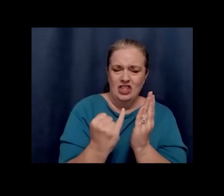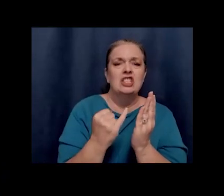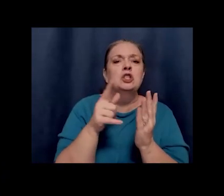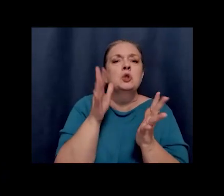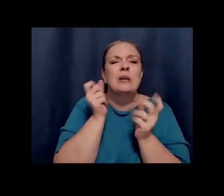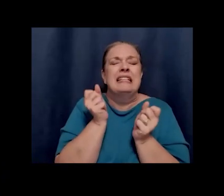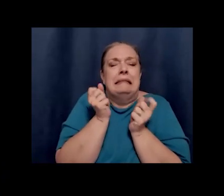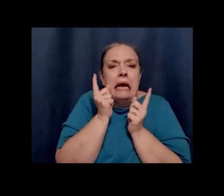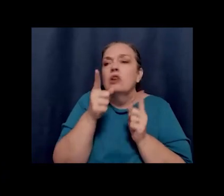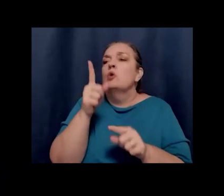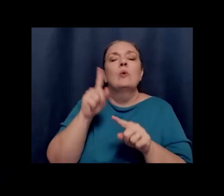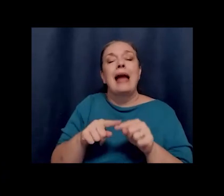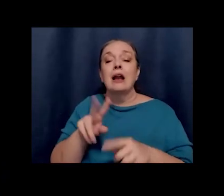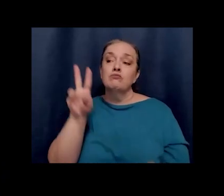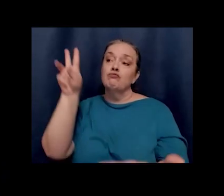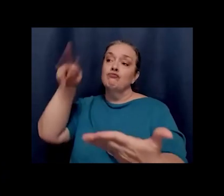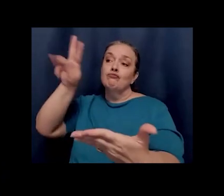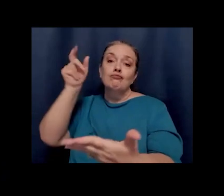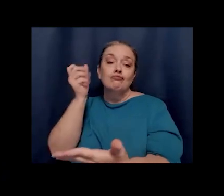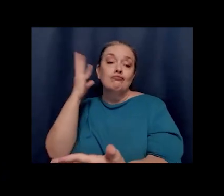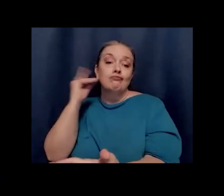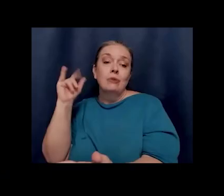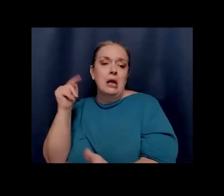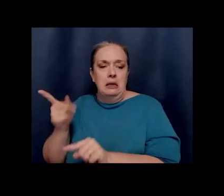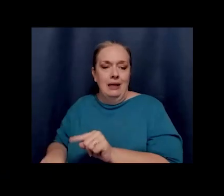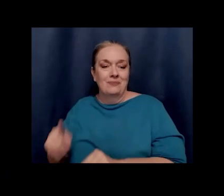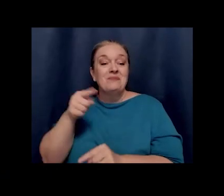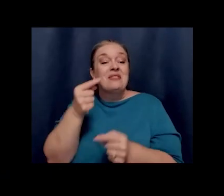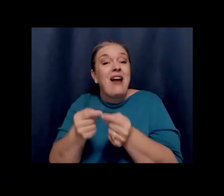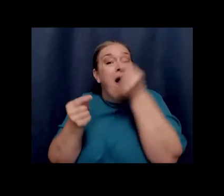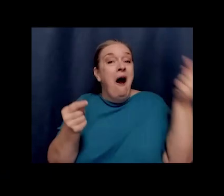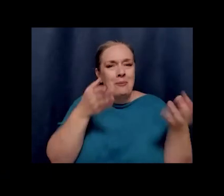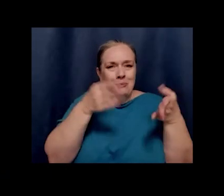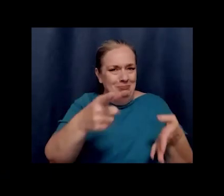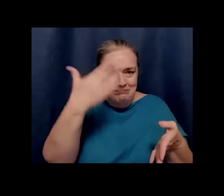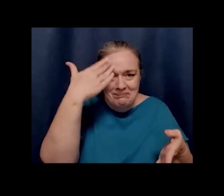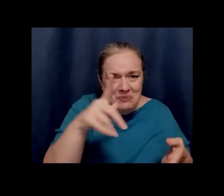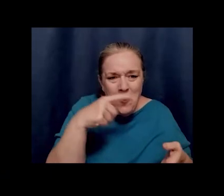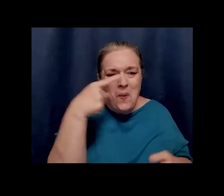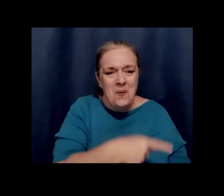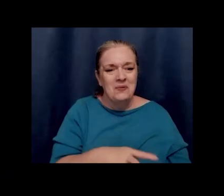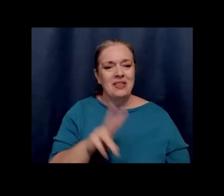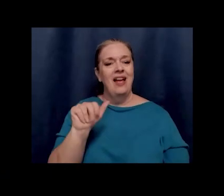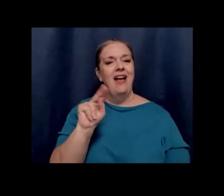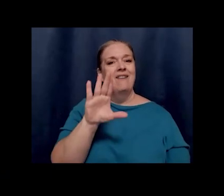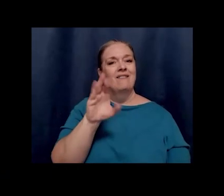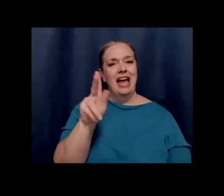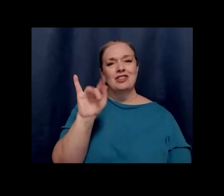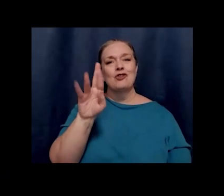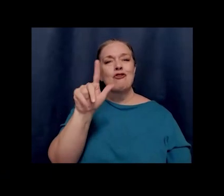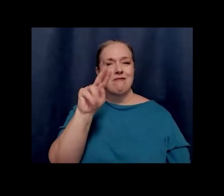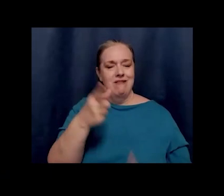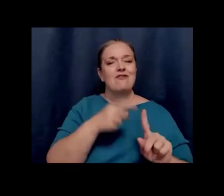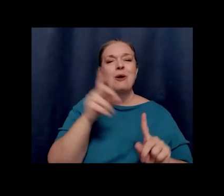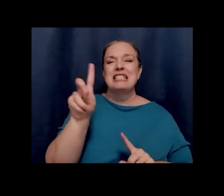else. Here is someone you probably never heard of, by contrast. The Denver-based artist and teacher Vance Kirkland.